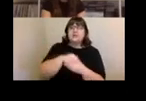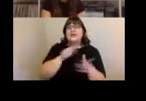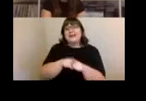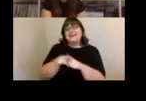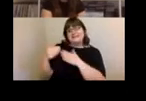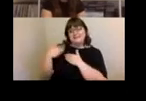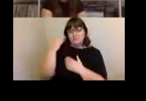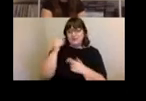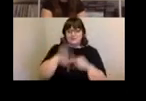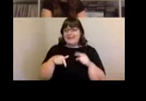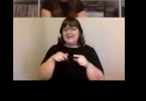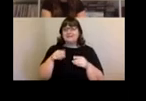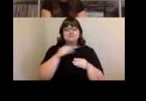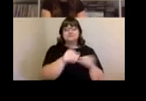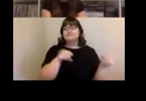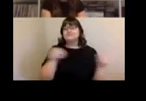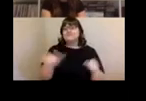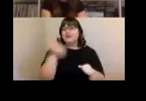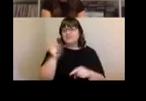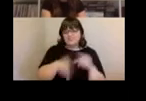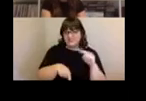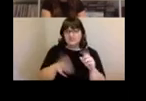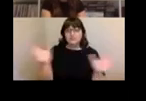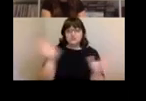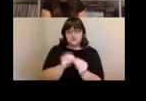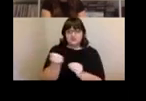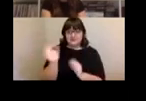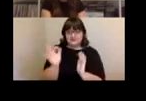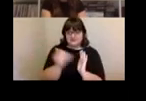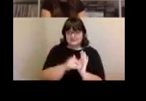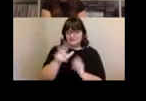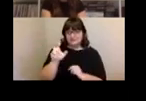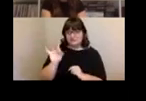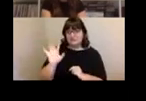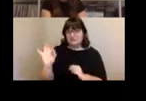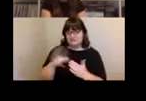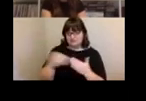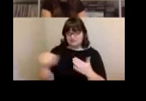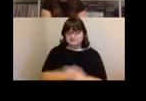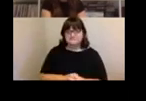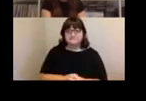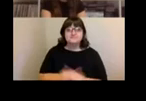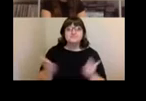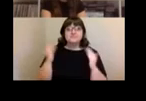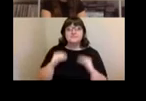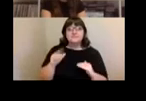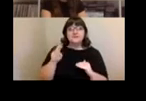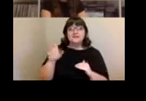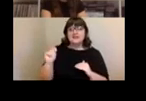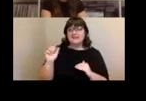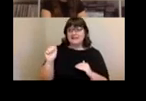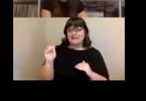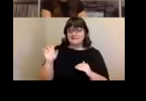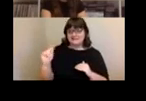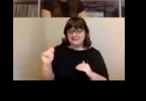else, for a total of $19,389. Then we have net assets, which is our